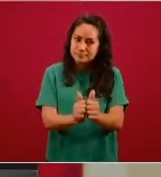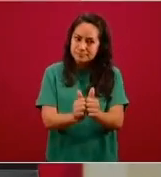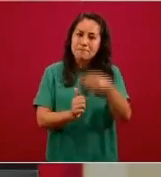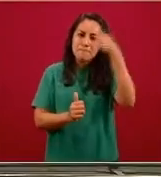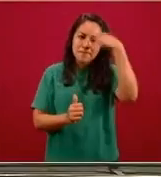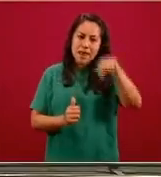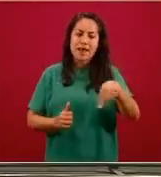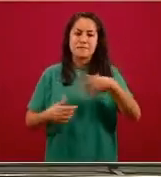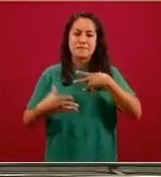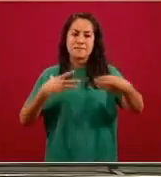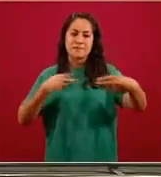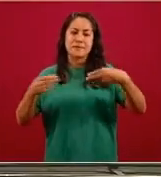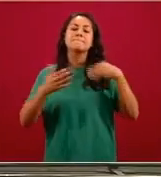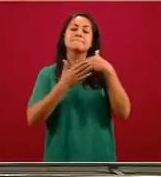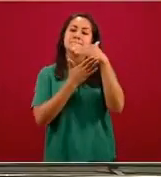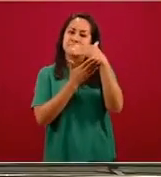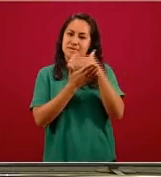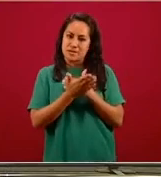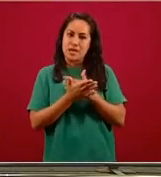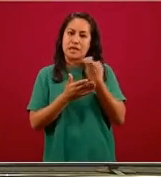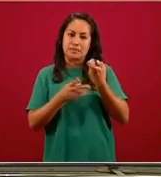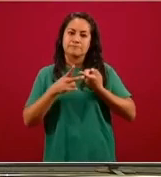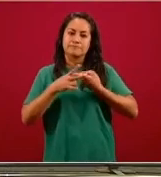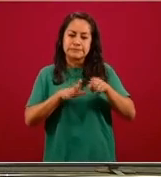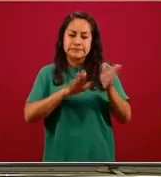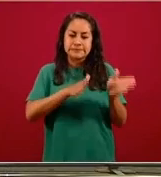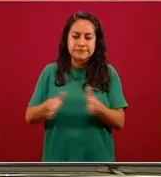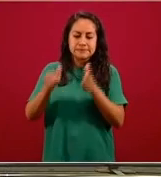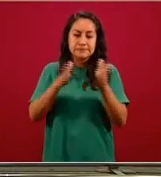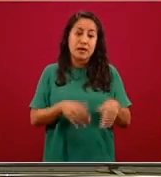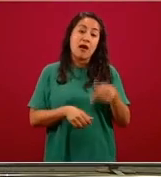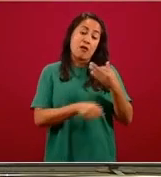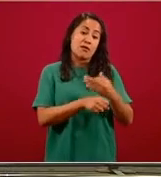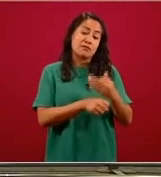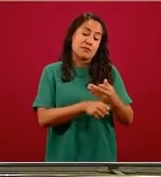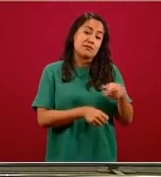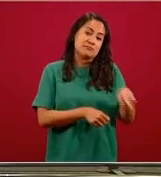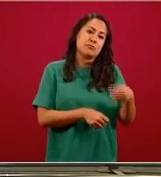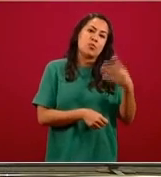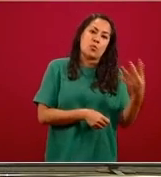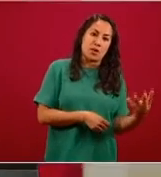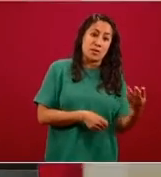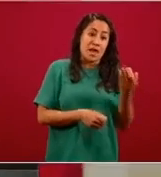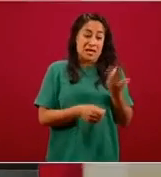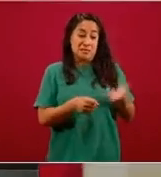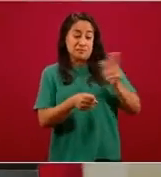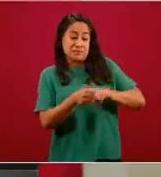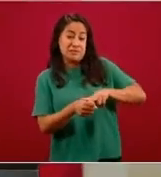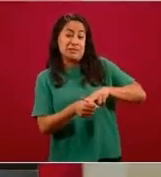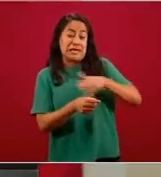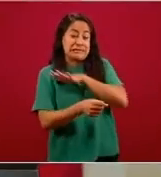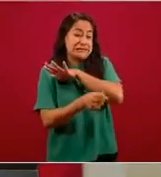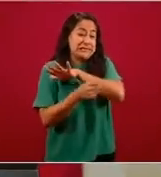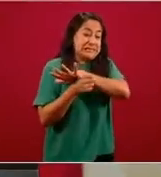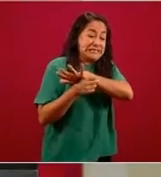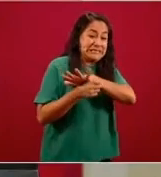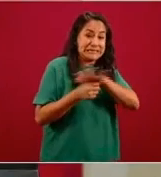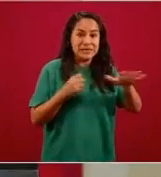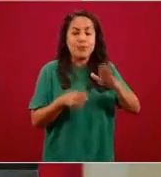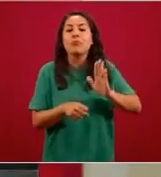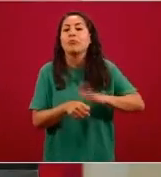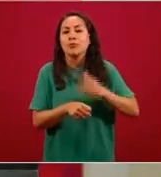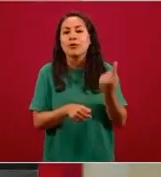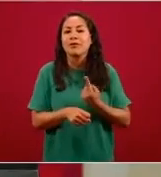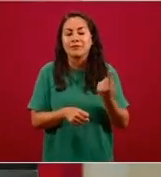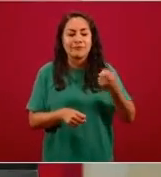to lower the number of people who are infected. This is phase 3. We've been telling you since January. We've been telling